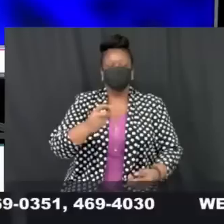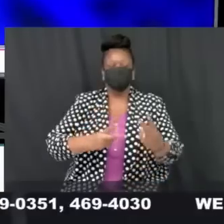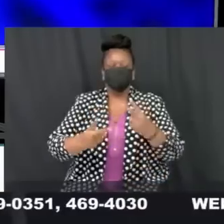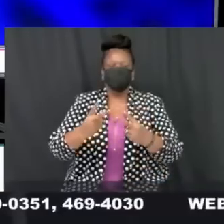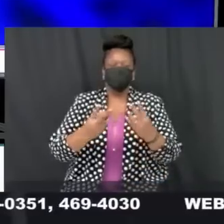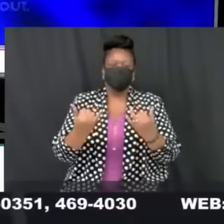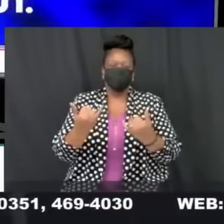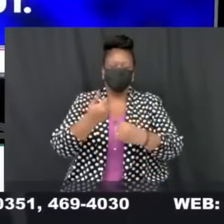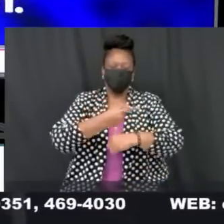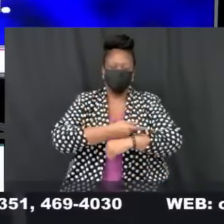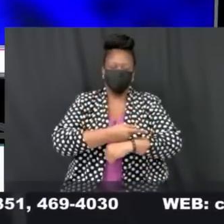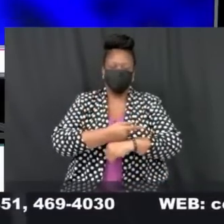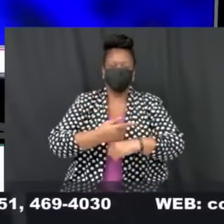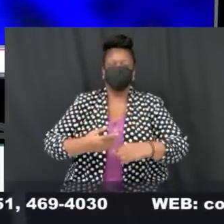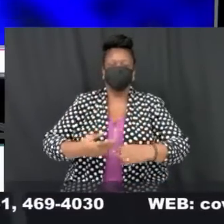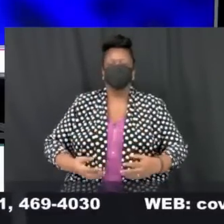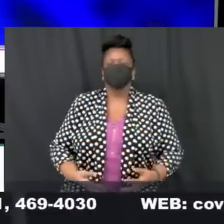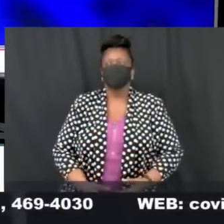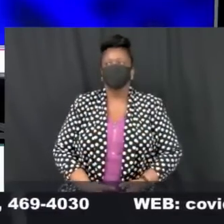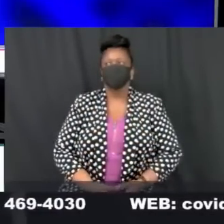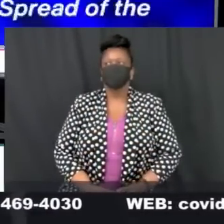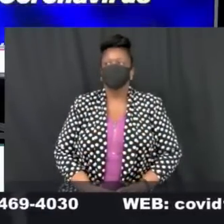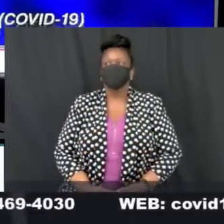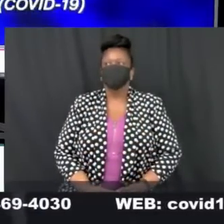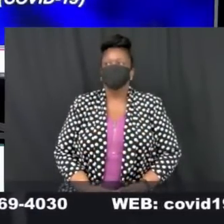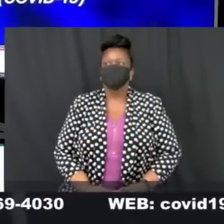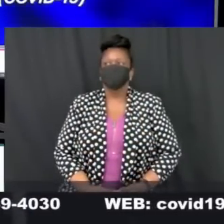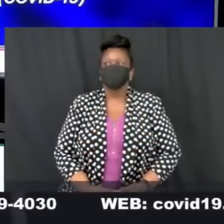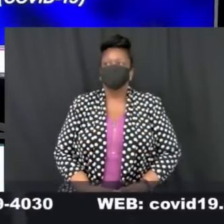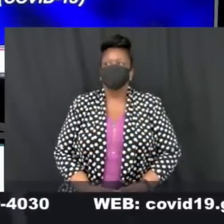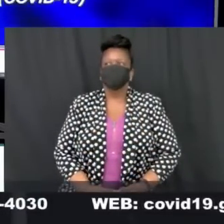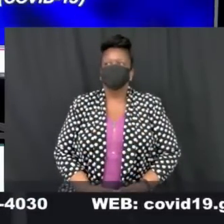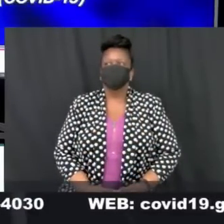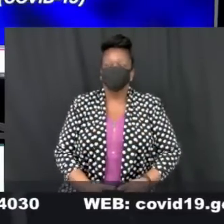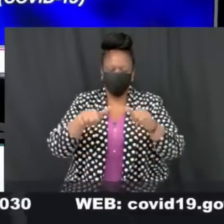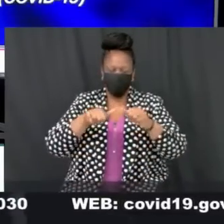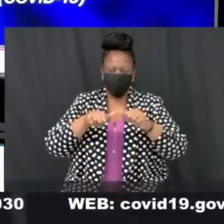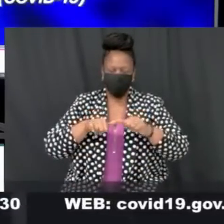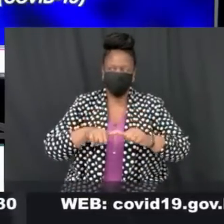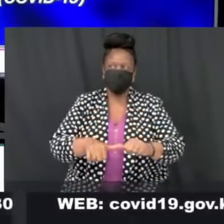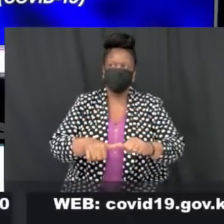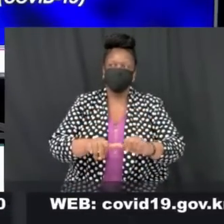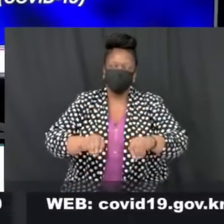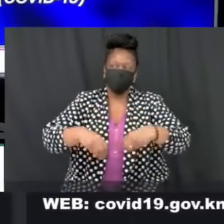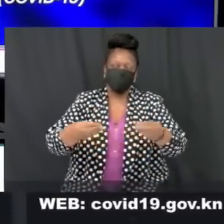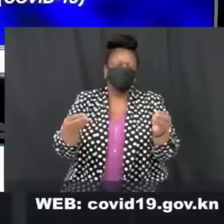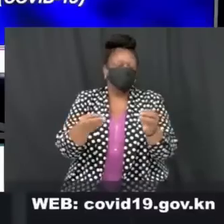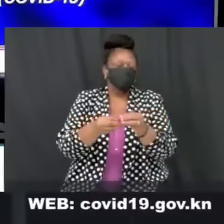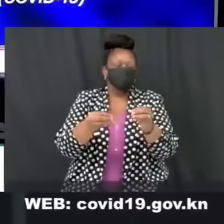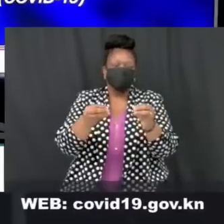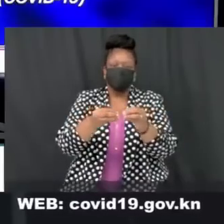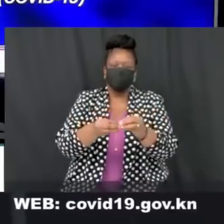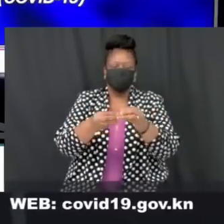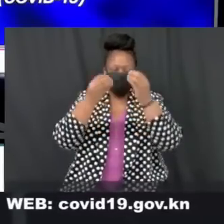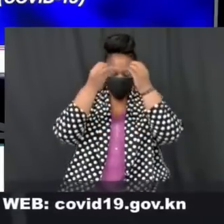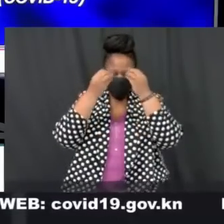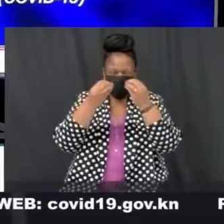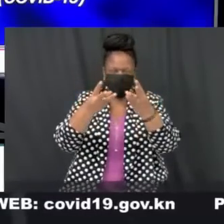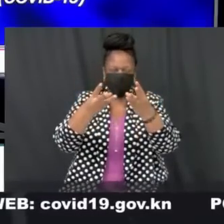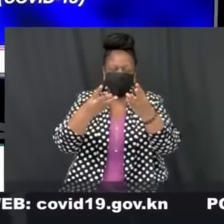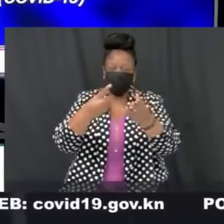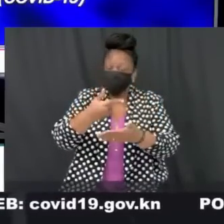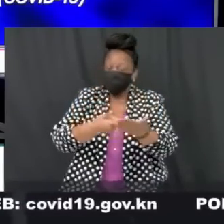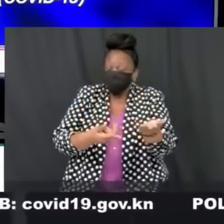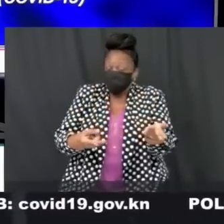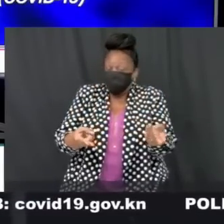Disaster Mitigation Council. We continue to update you with what is happening in St.